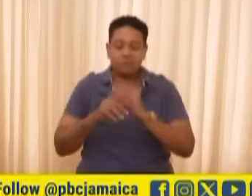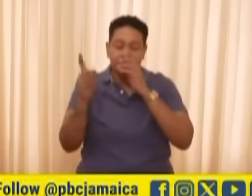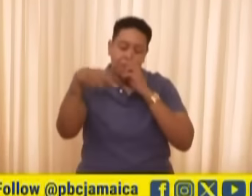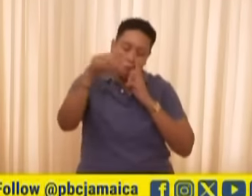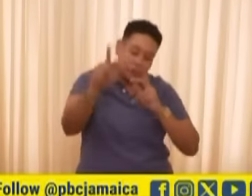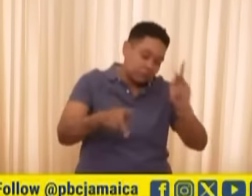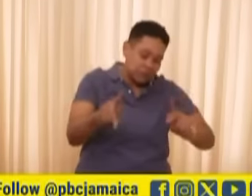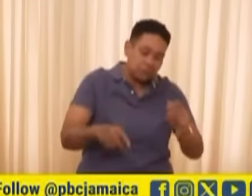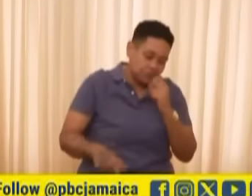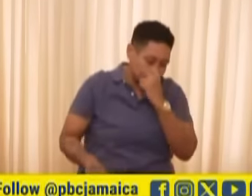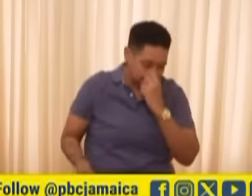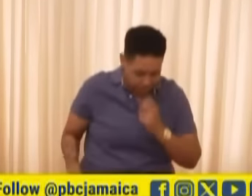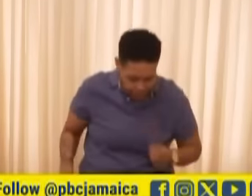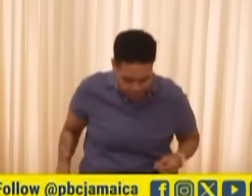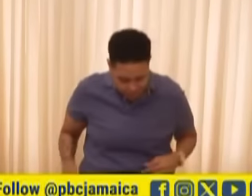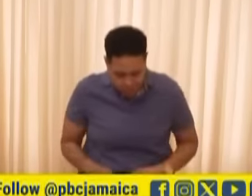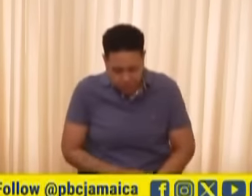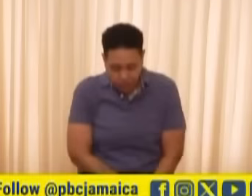those persons